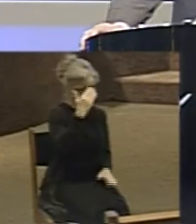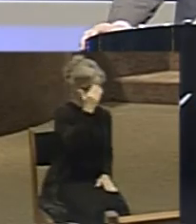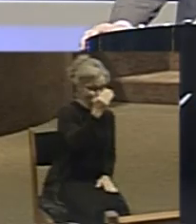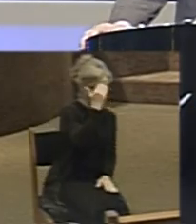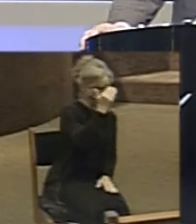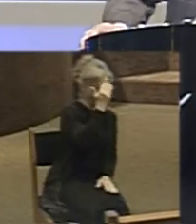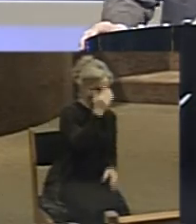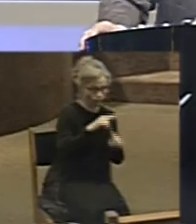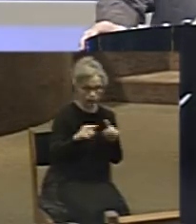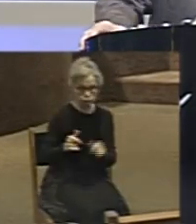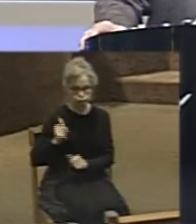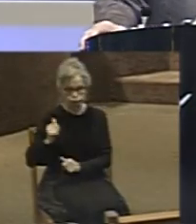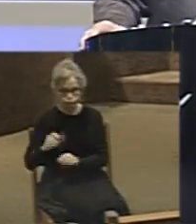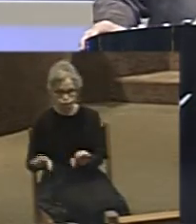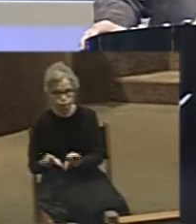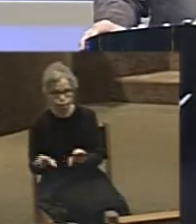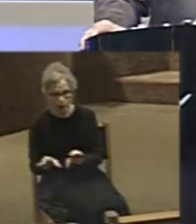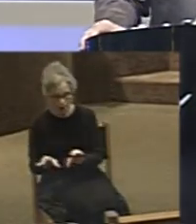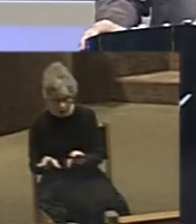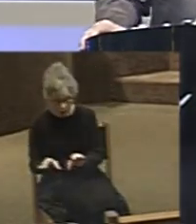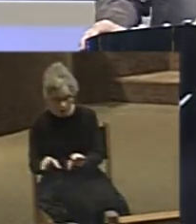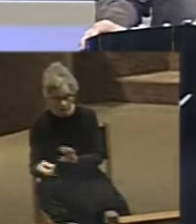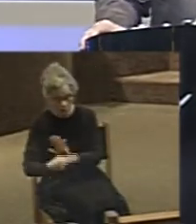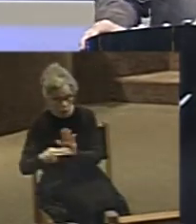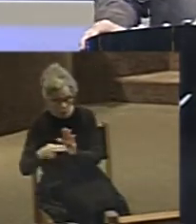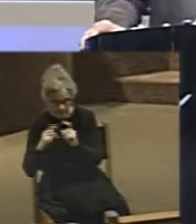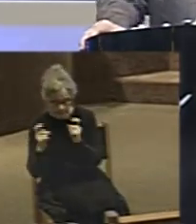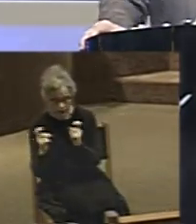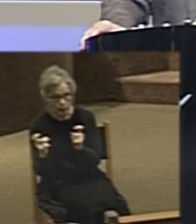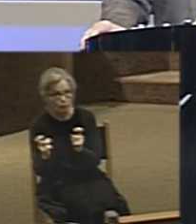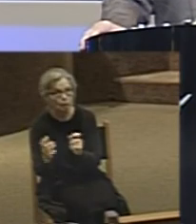It's not just unfortunate.